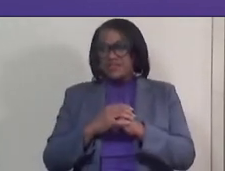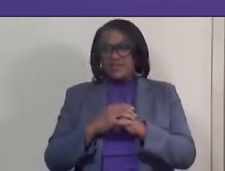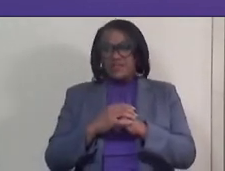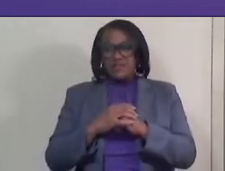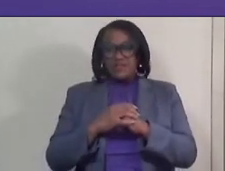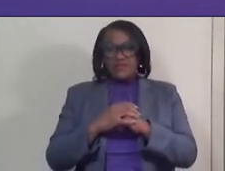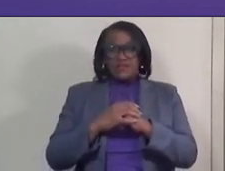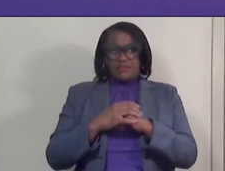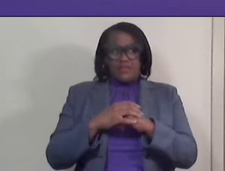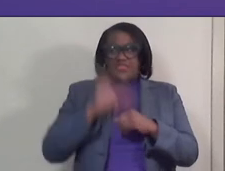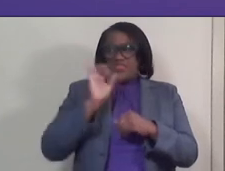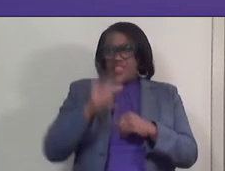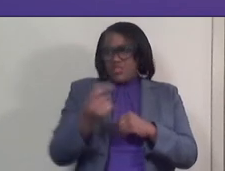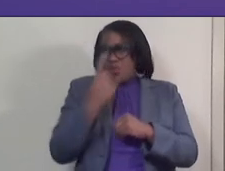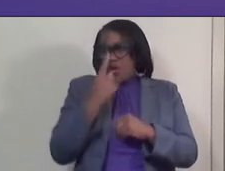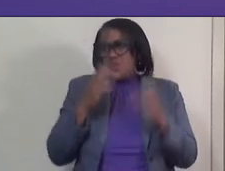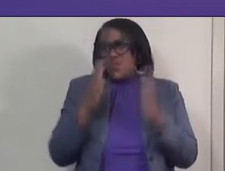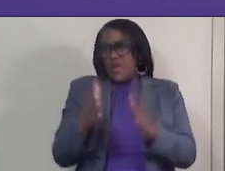out.